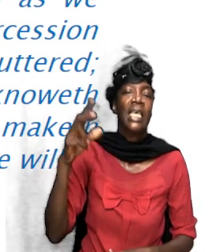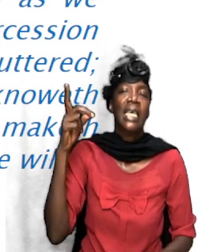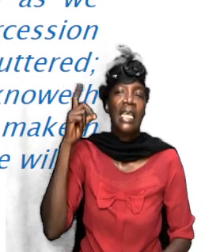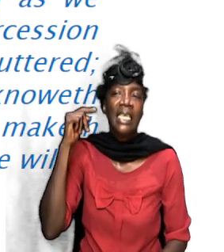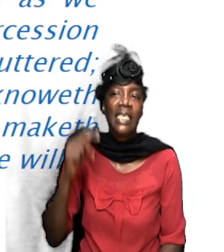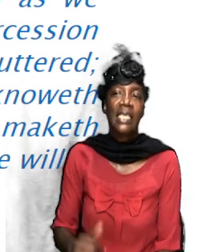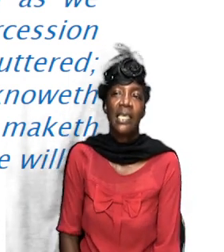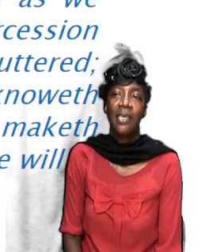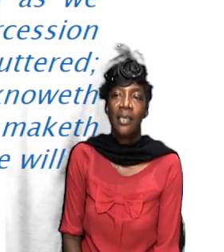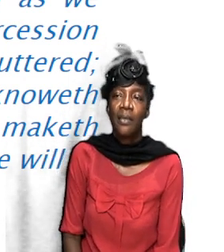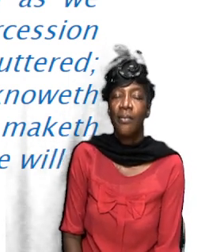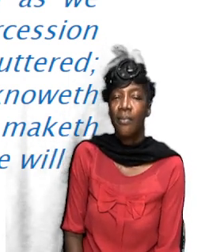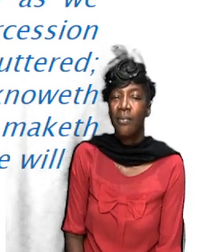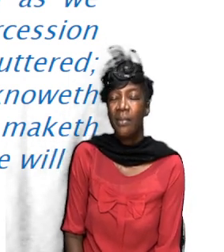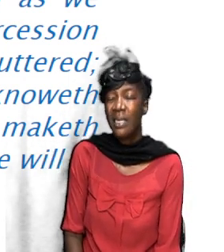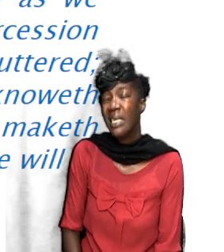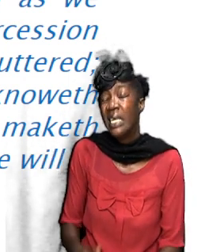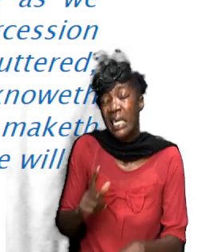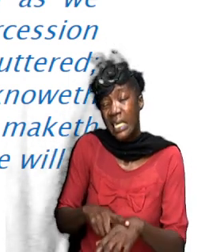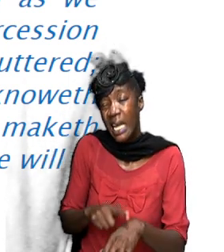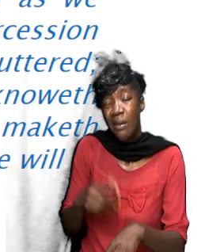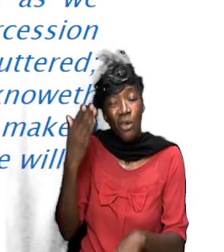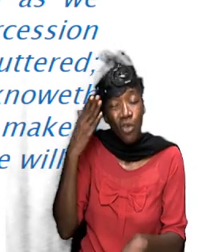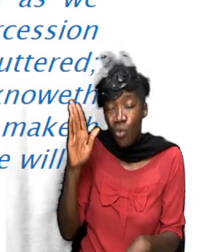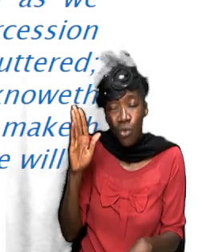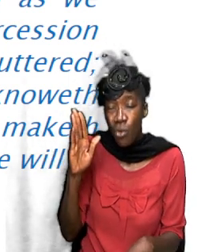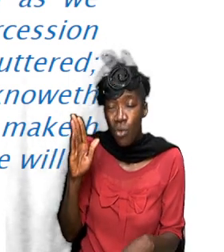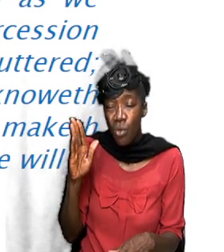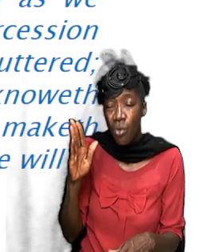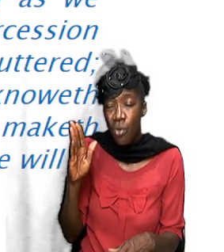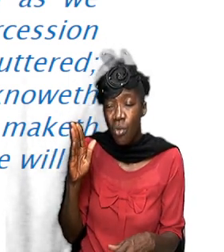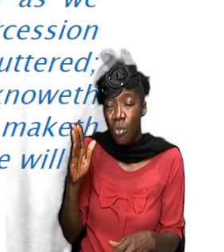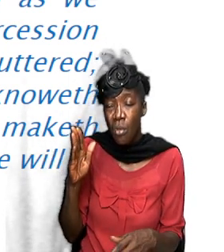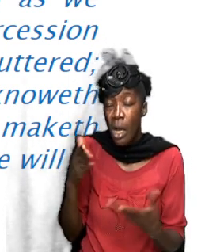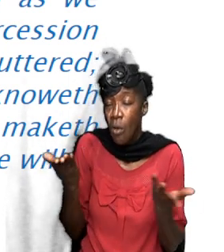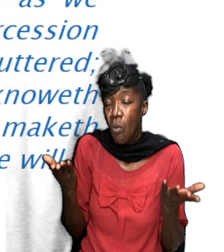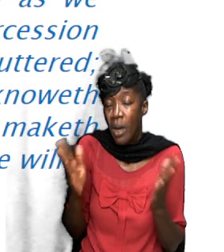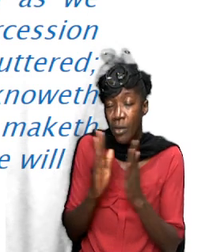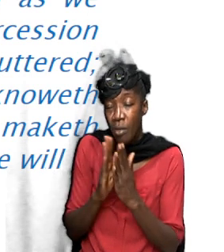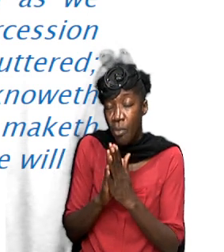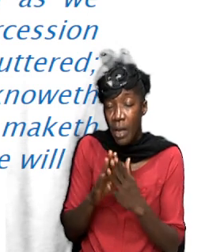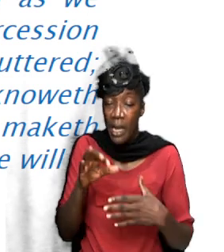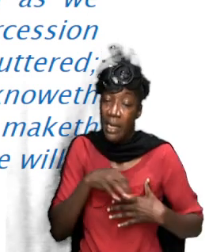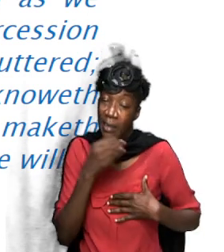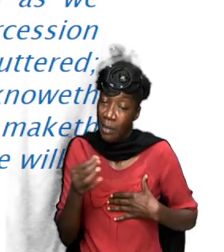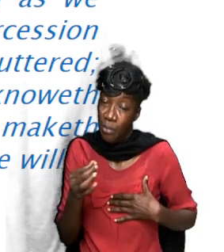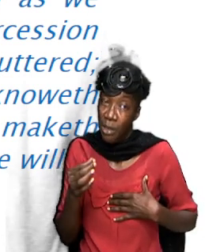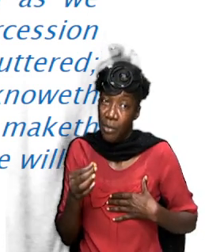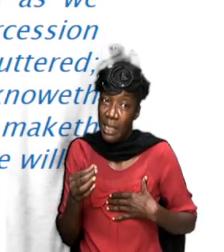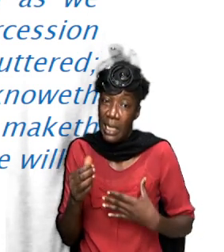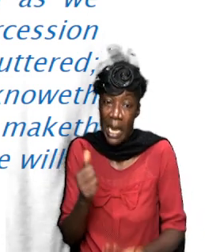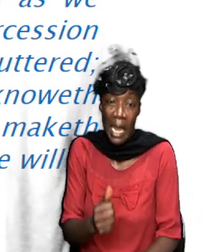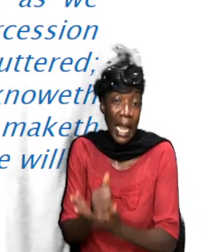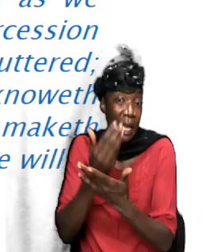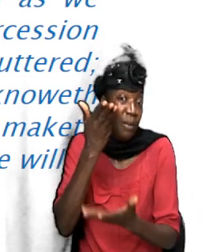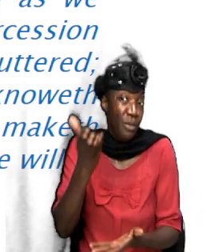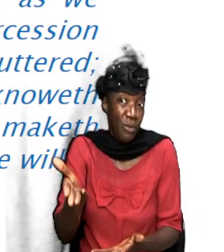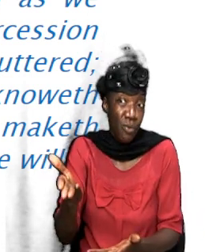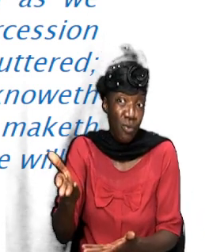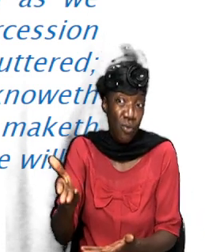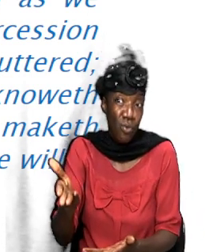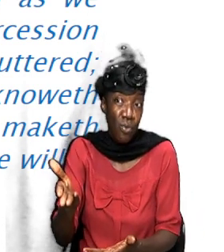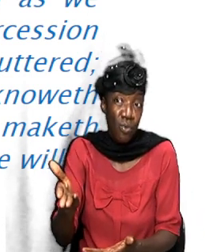So there are times that we don't know what to pray for, you know, and the Spirit will make intercession for us. So listen to what the Apostle